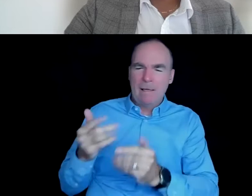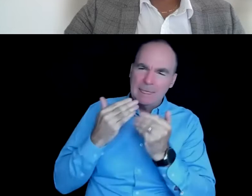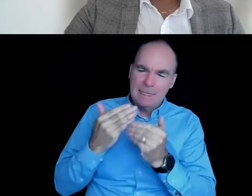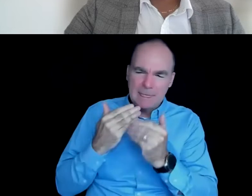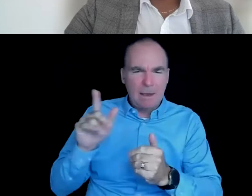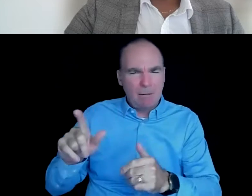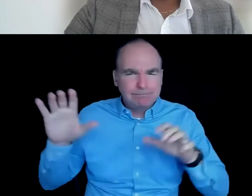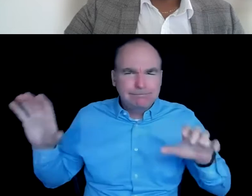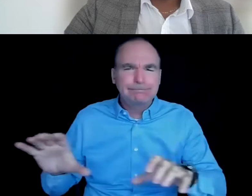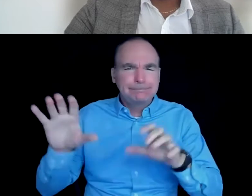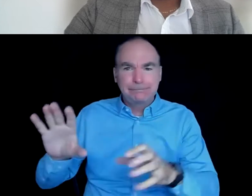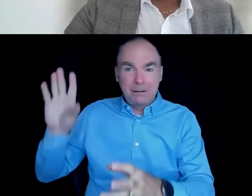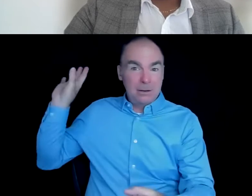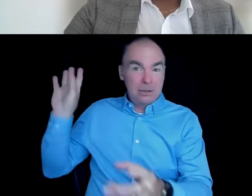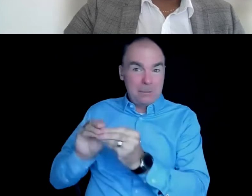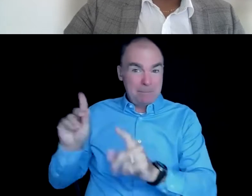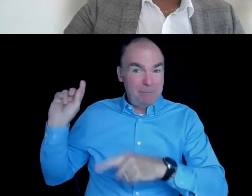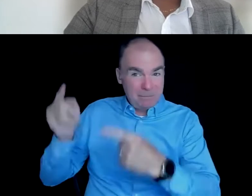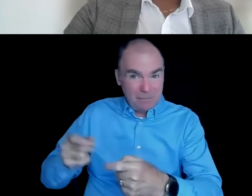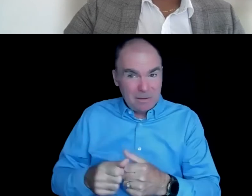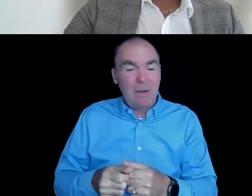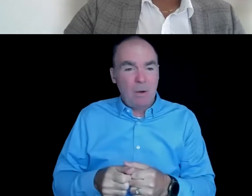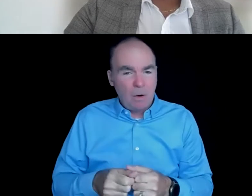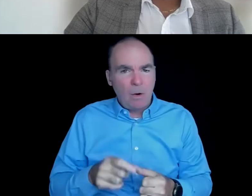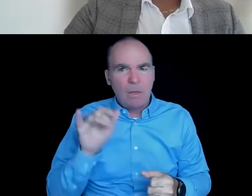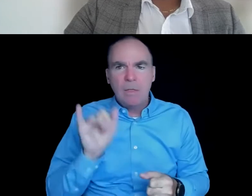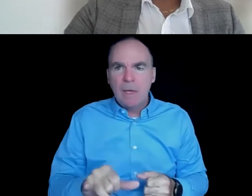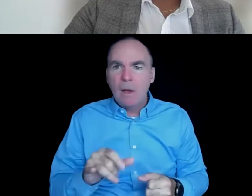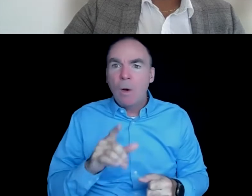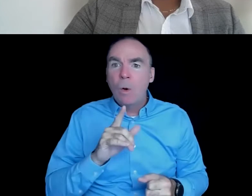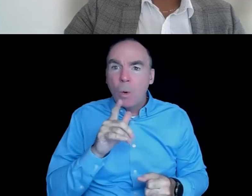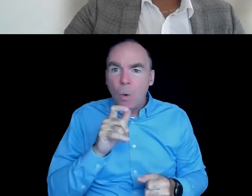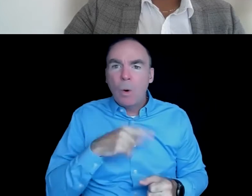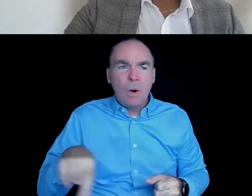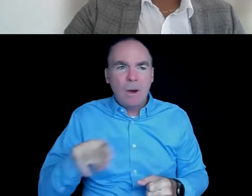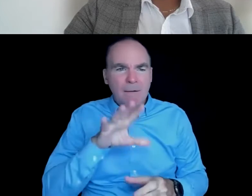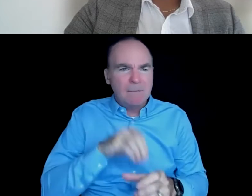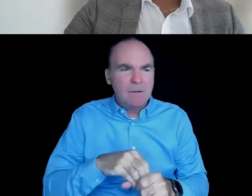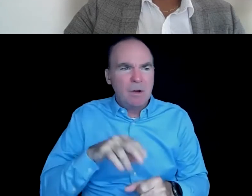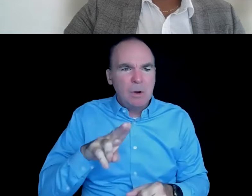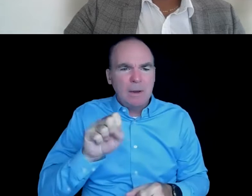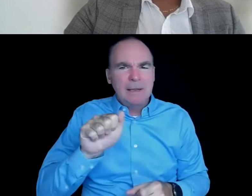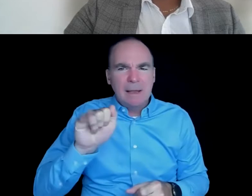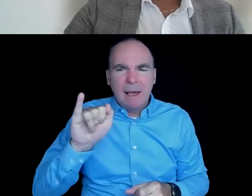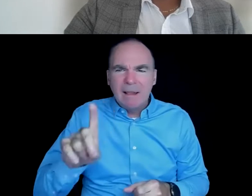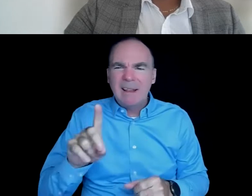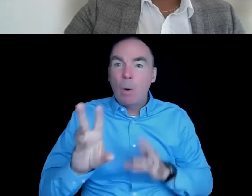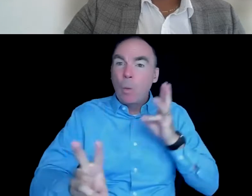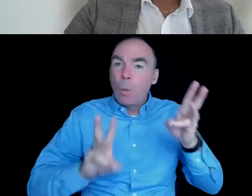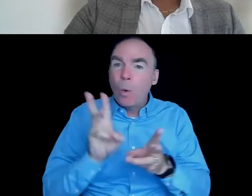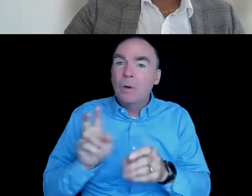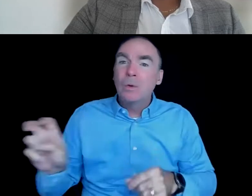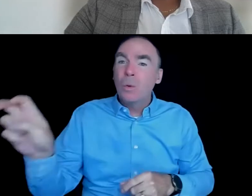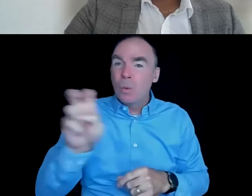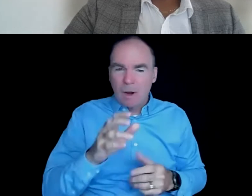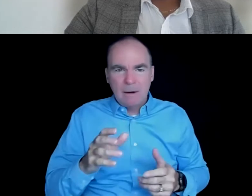important what you're doing and what others are doing in roles like yours across USAID. And I'll say a few words just to close out